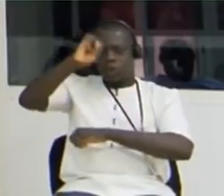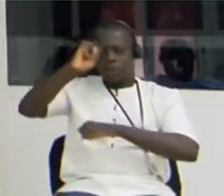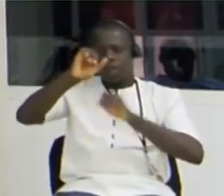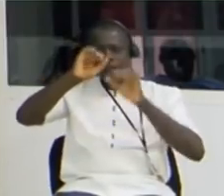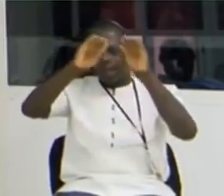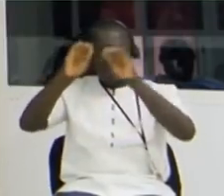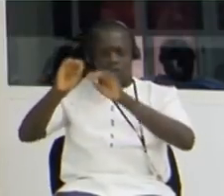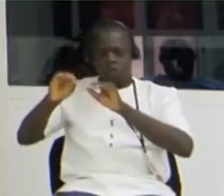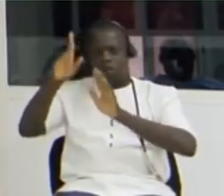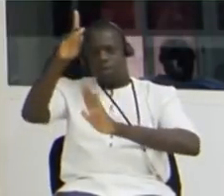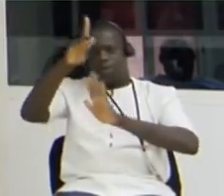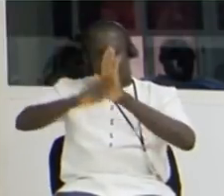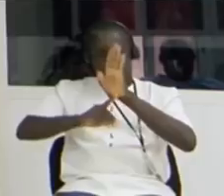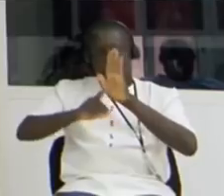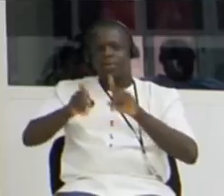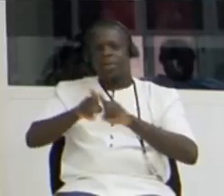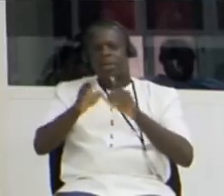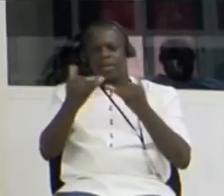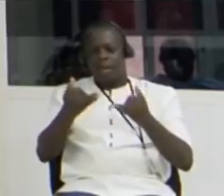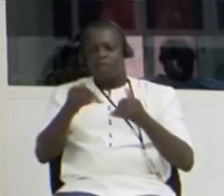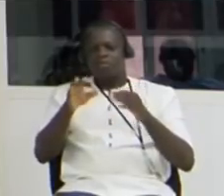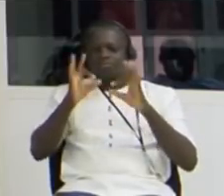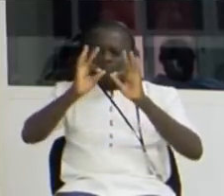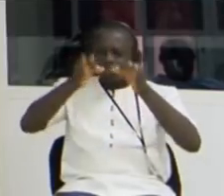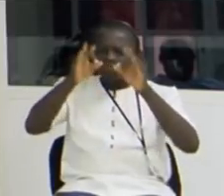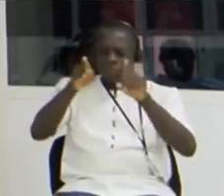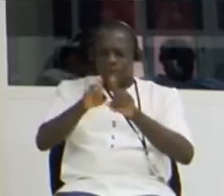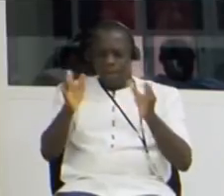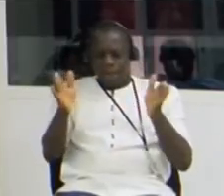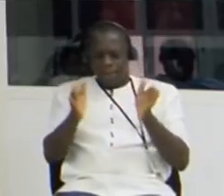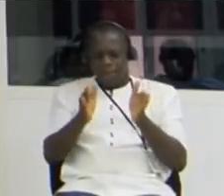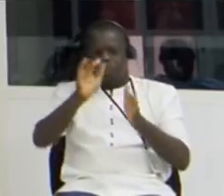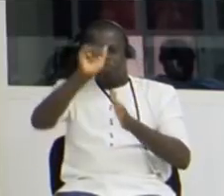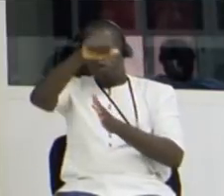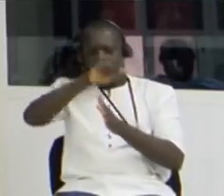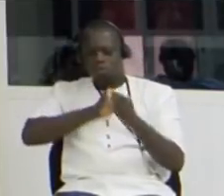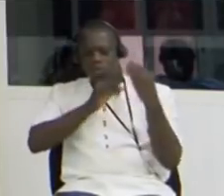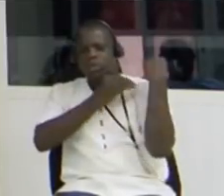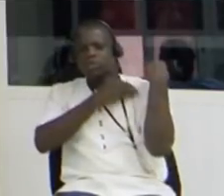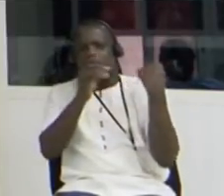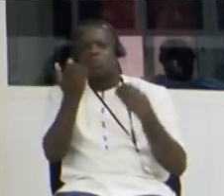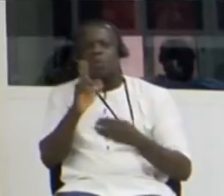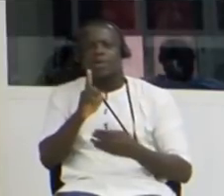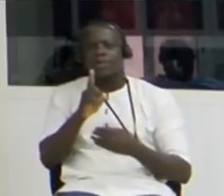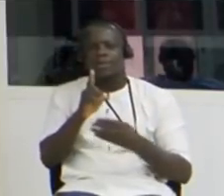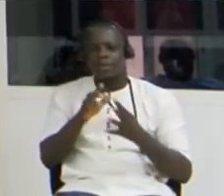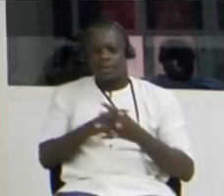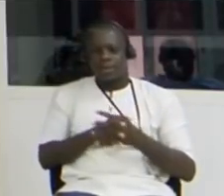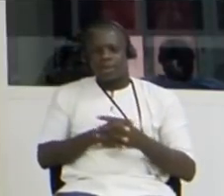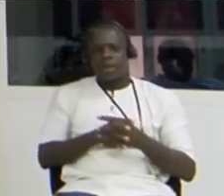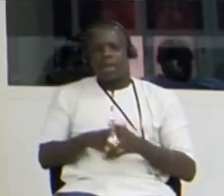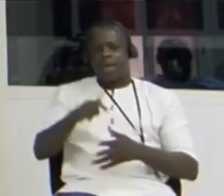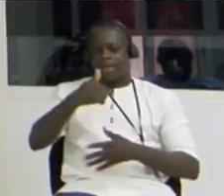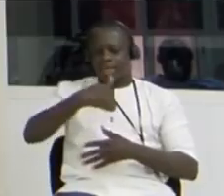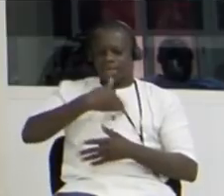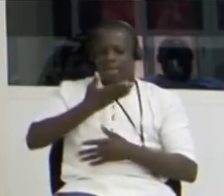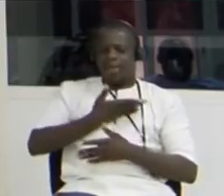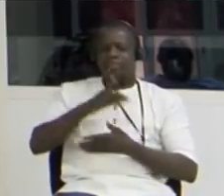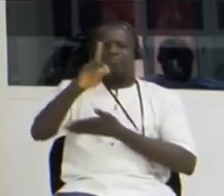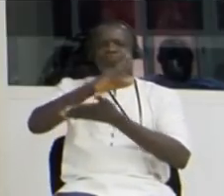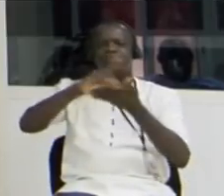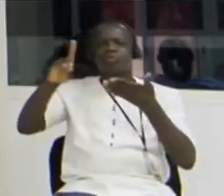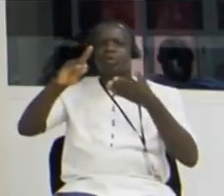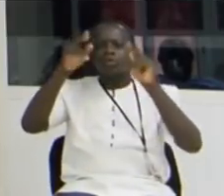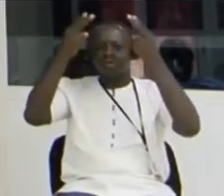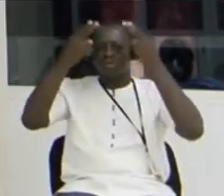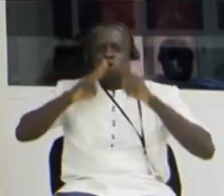Can you just tell us briefly what your role is? Right now? Yes. Okay, I have policy oversight on programs